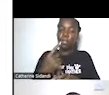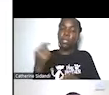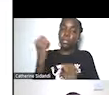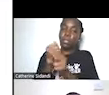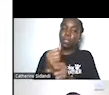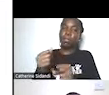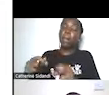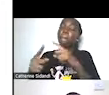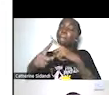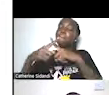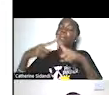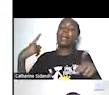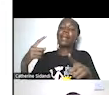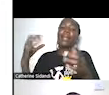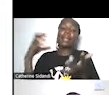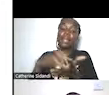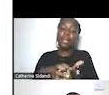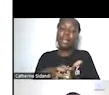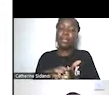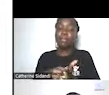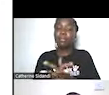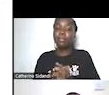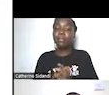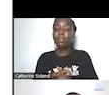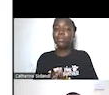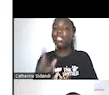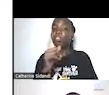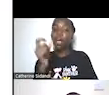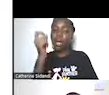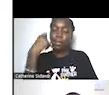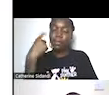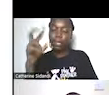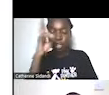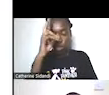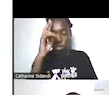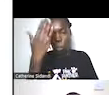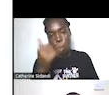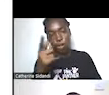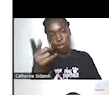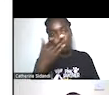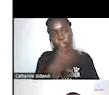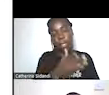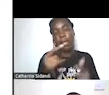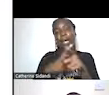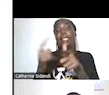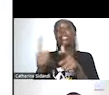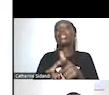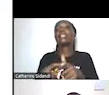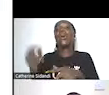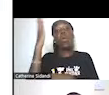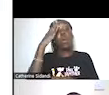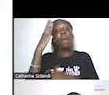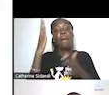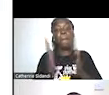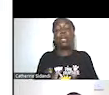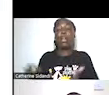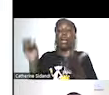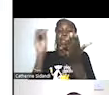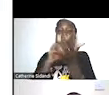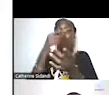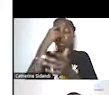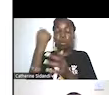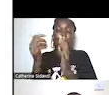the contract drafting and all that only? So understand the business that you are in and be a business person again. So technical skills here, you